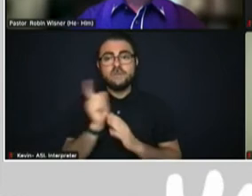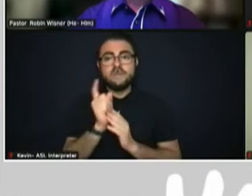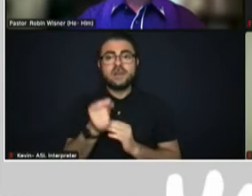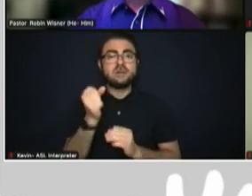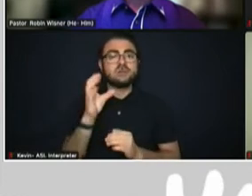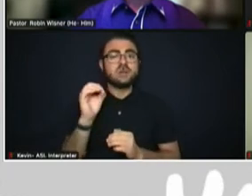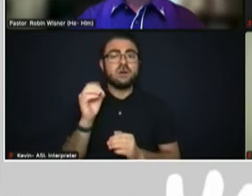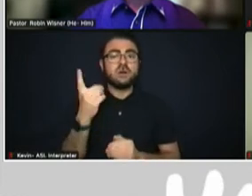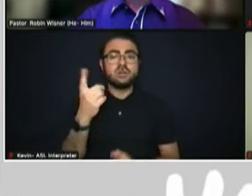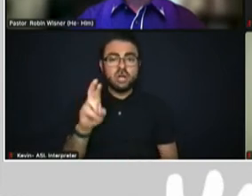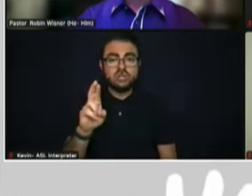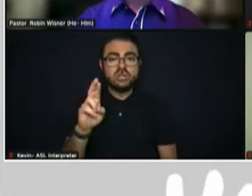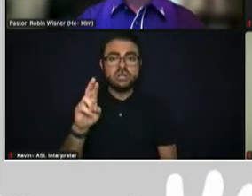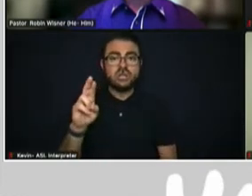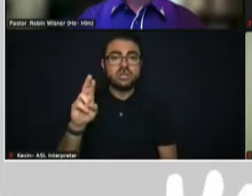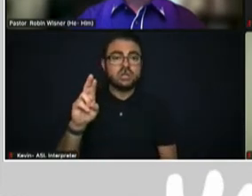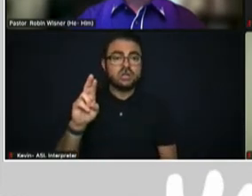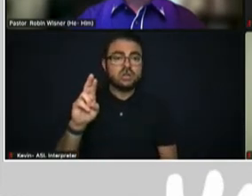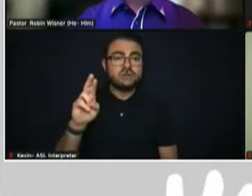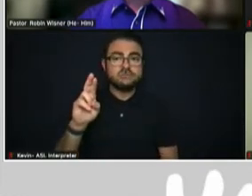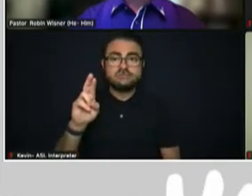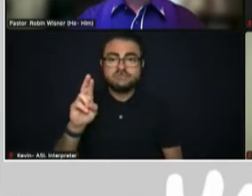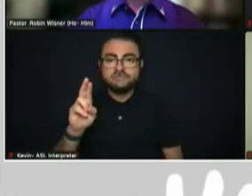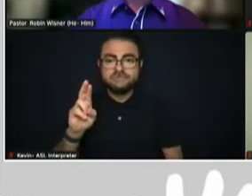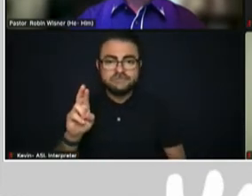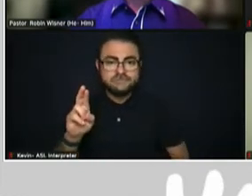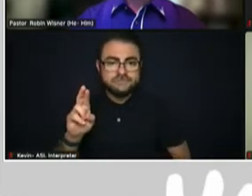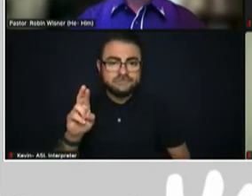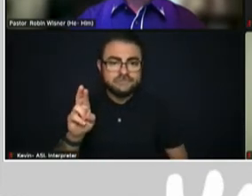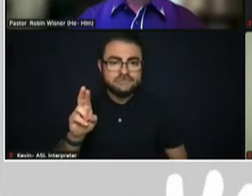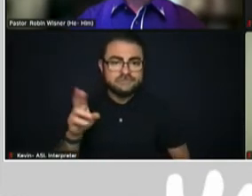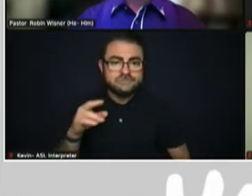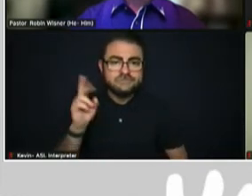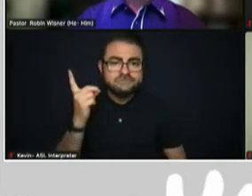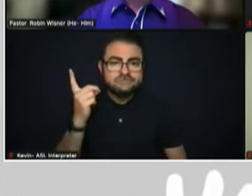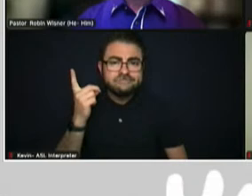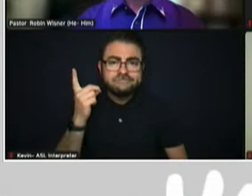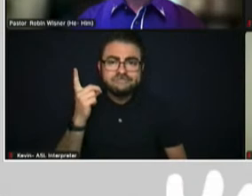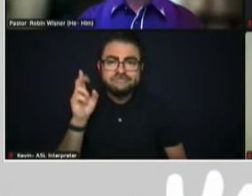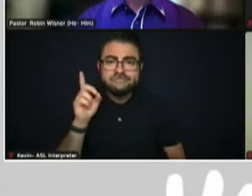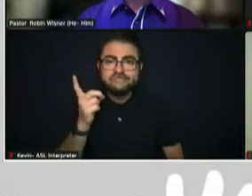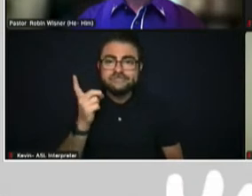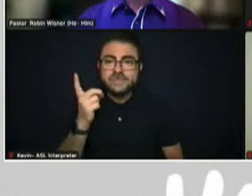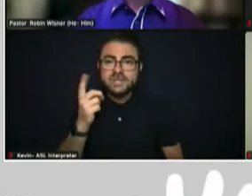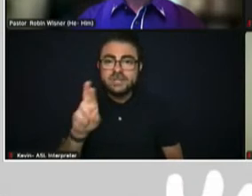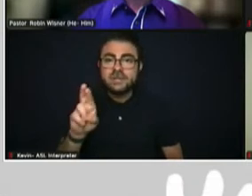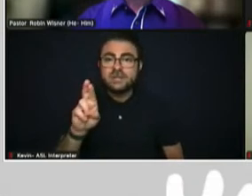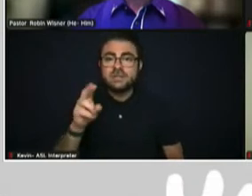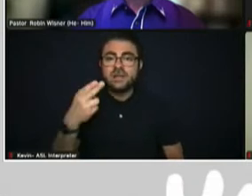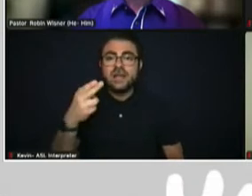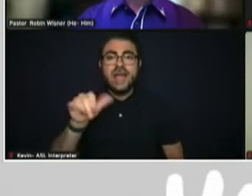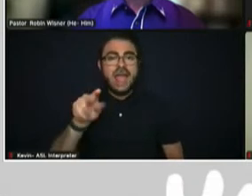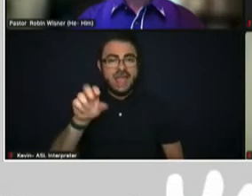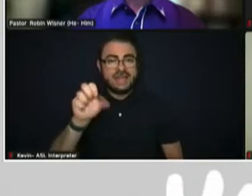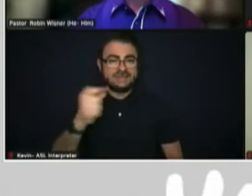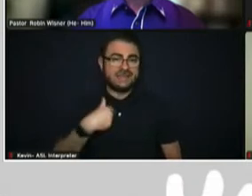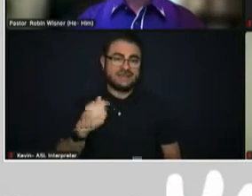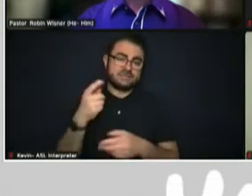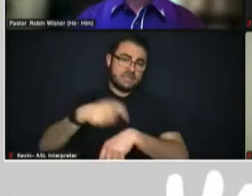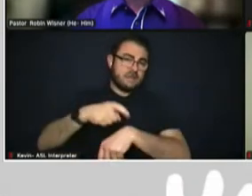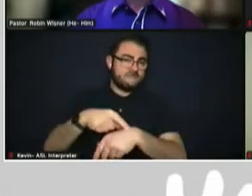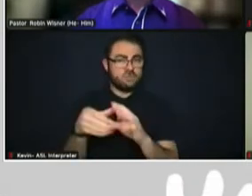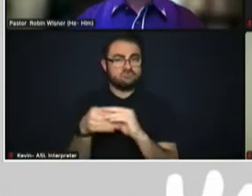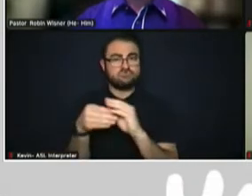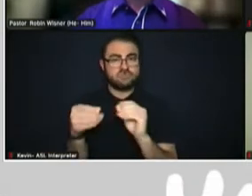to be heard. To answer your question, Pastor Weisner, the settlement agreement does give the Department of